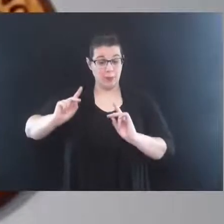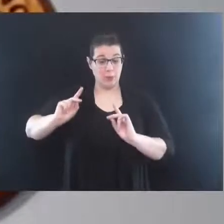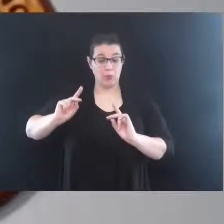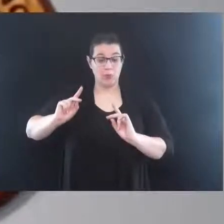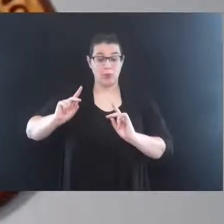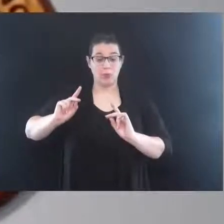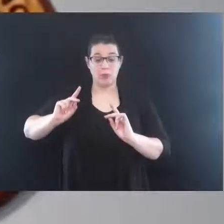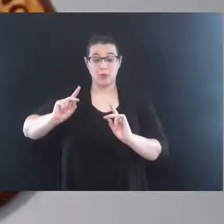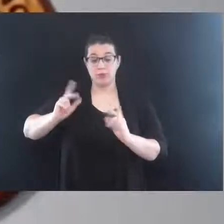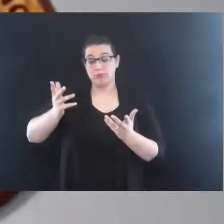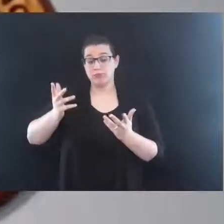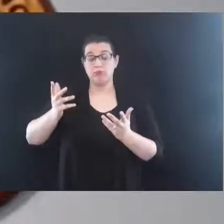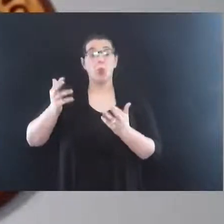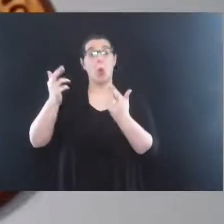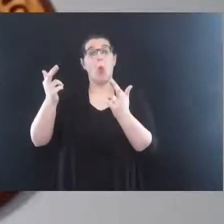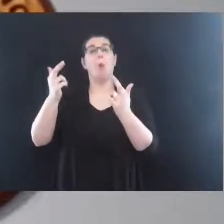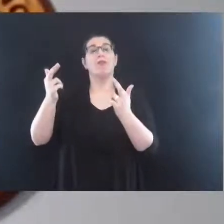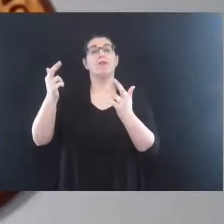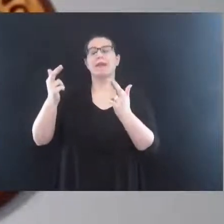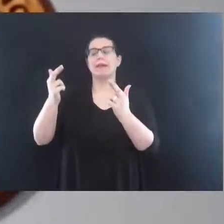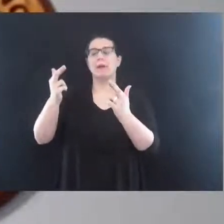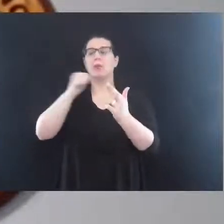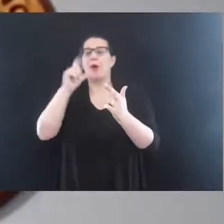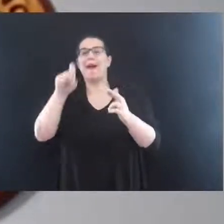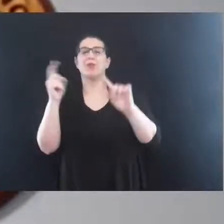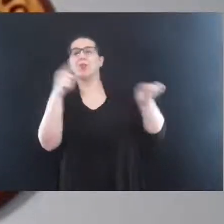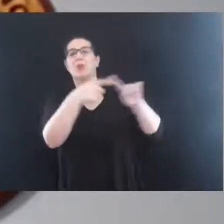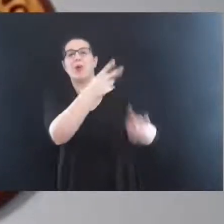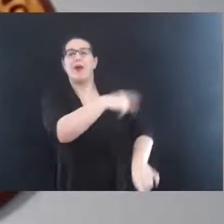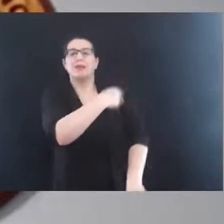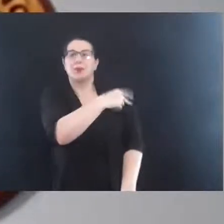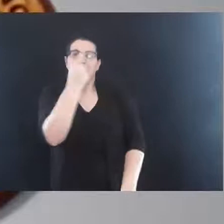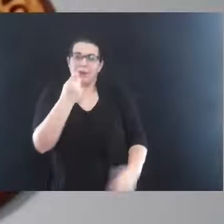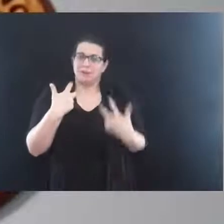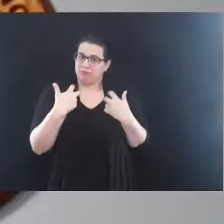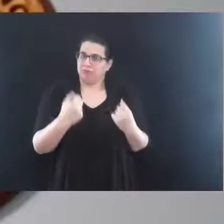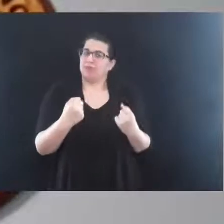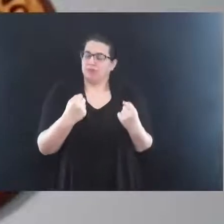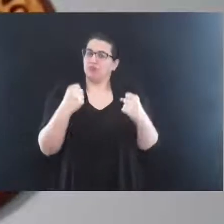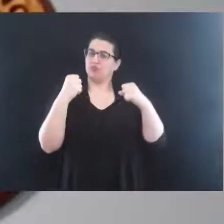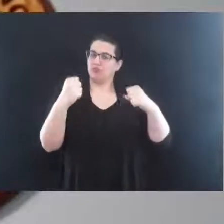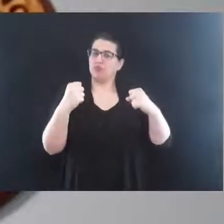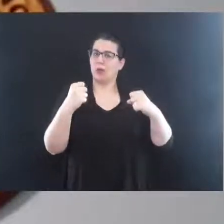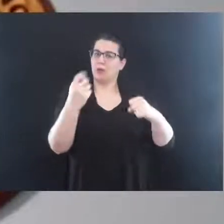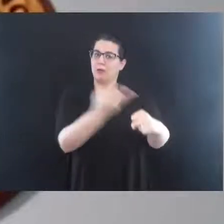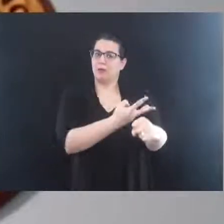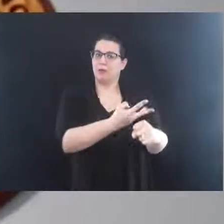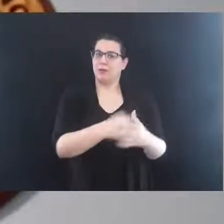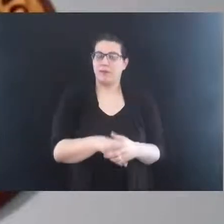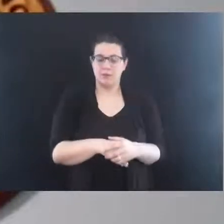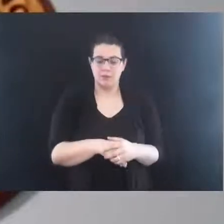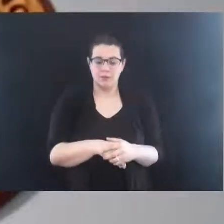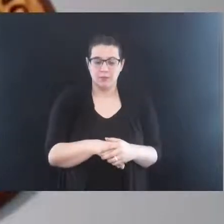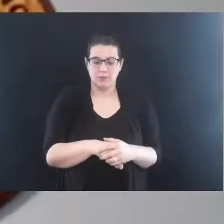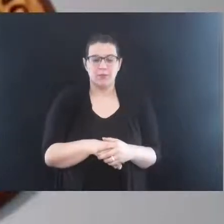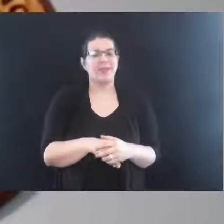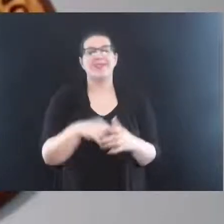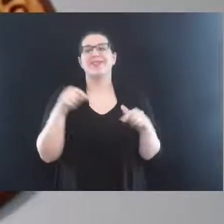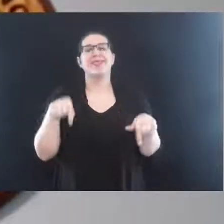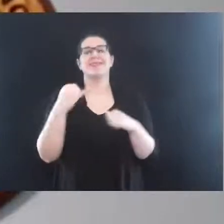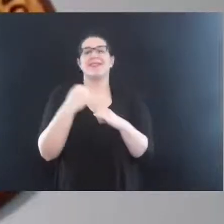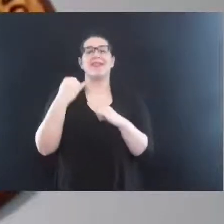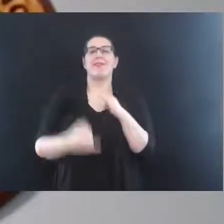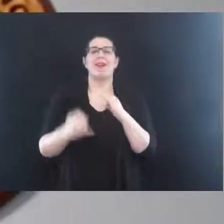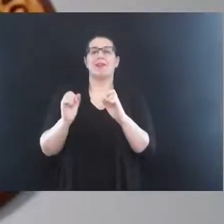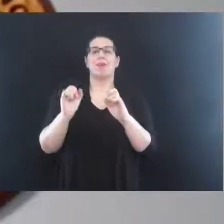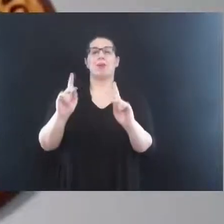people we will hopefully keep out of the hospital. This has been a wonderful effort as a last-ditch effort, in addition to the amount